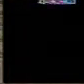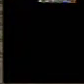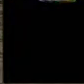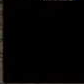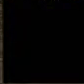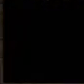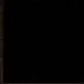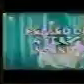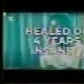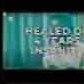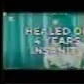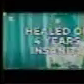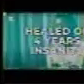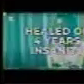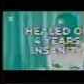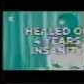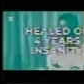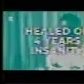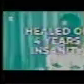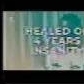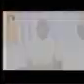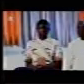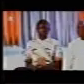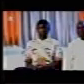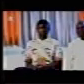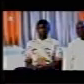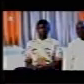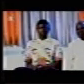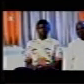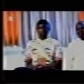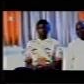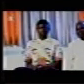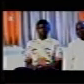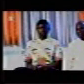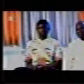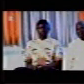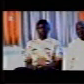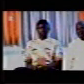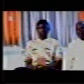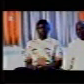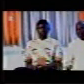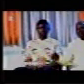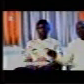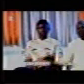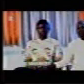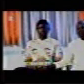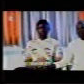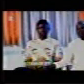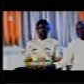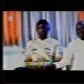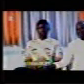came home empty. The engine is using to work. He came home empty because the enemy had